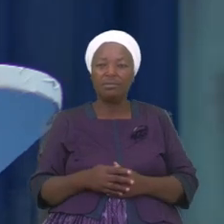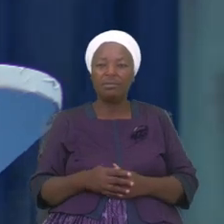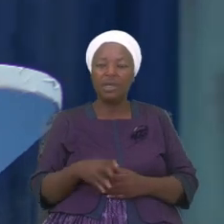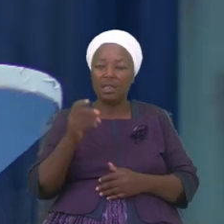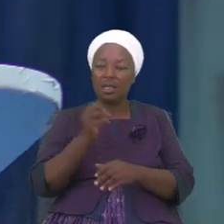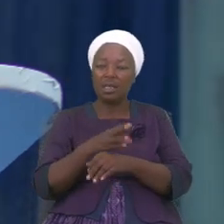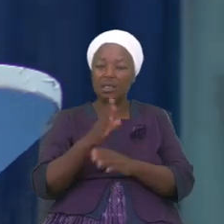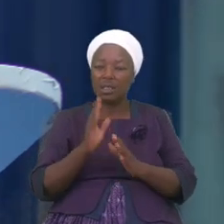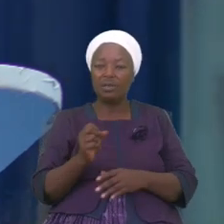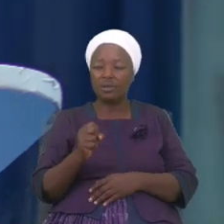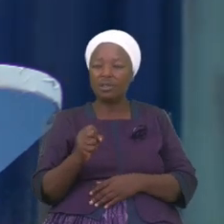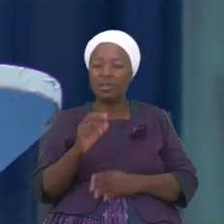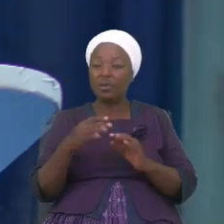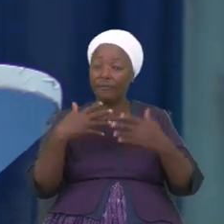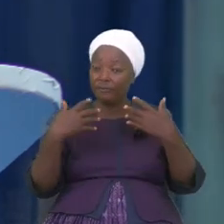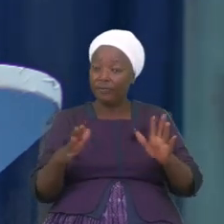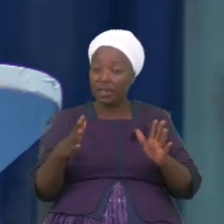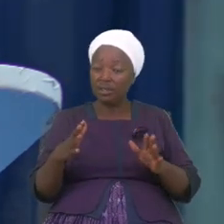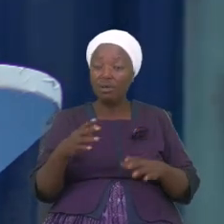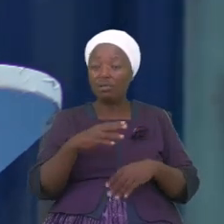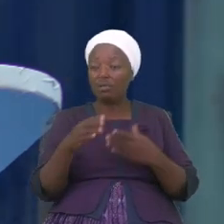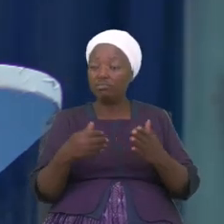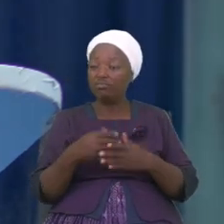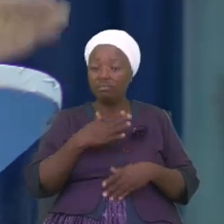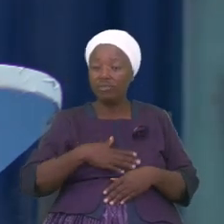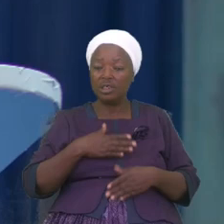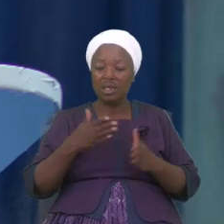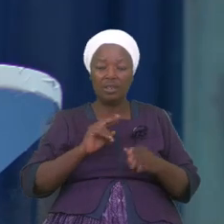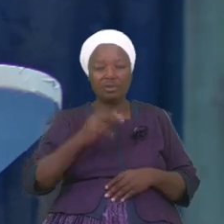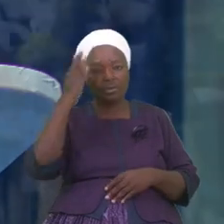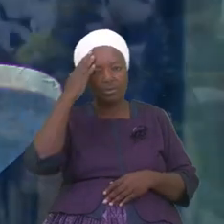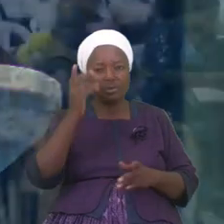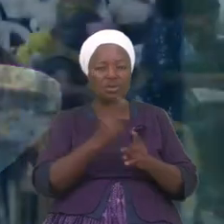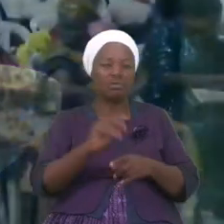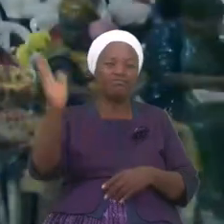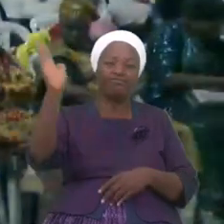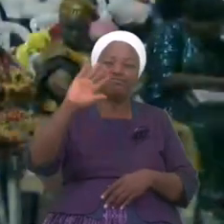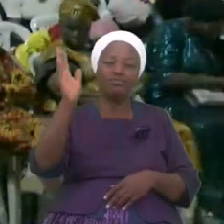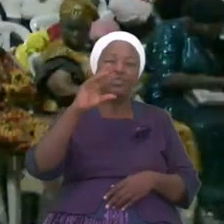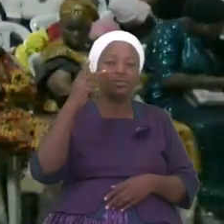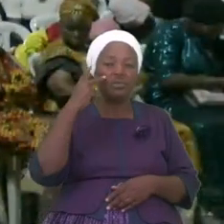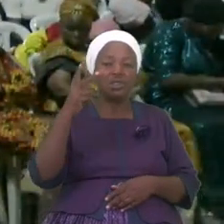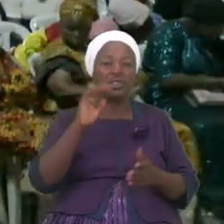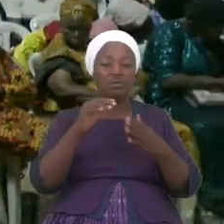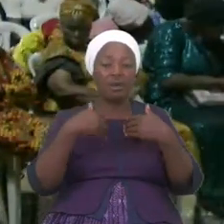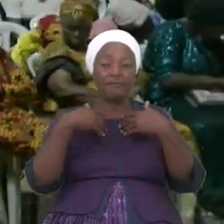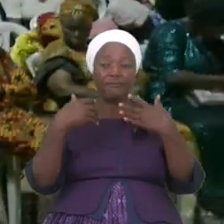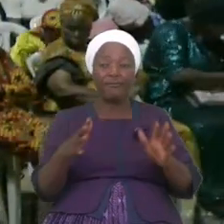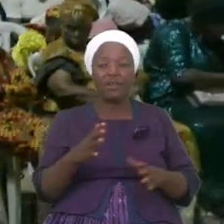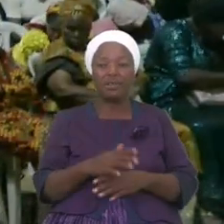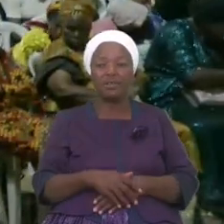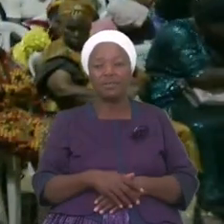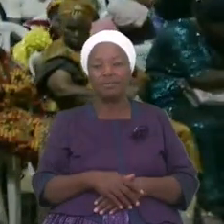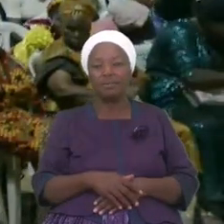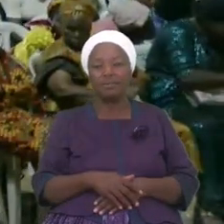counselors, if you are true, the supervisors, you wave your flag and let me see. By my right hand